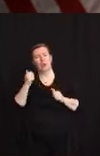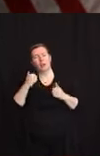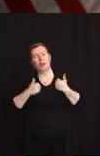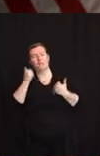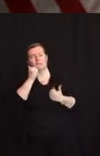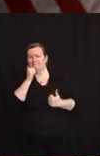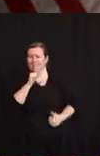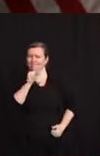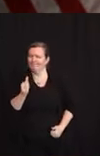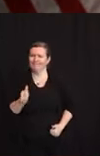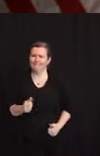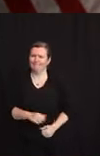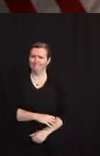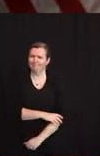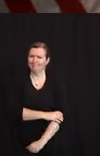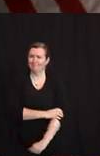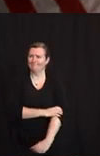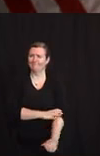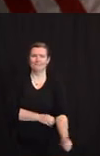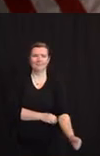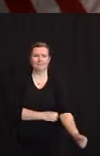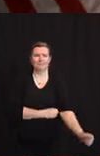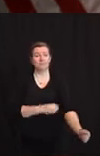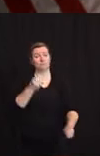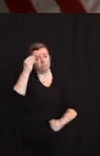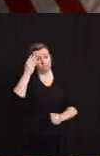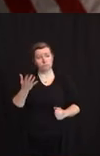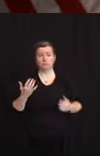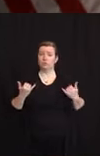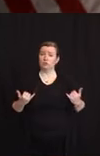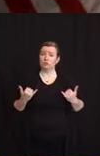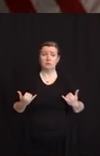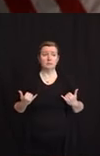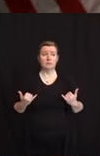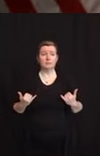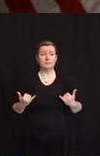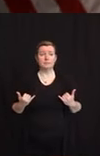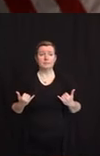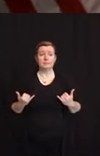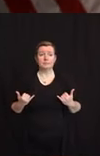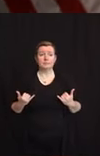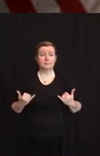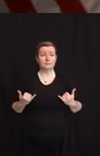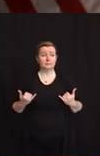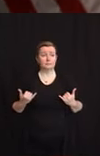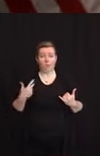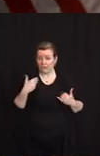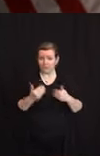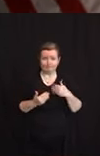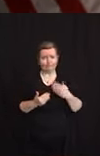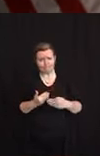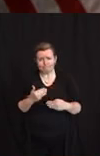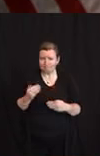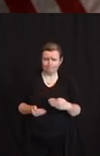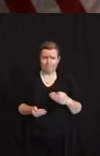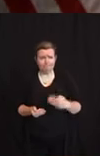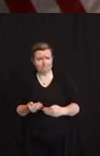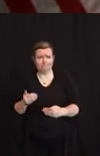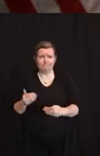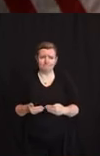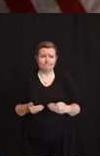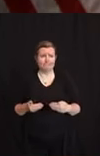so all I can say is right now it's singles and doubles, bunts, moving the runner over, to use baseball analogies, but we need the